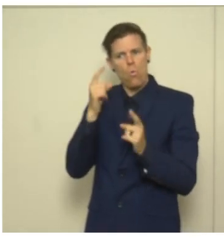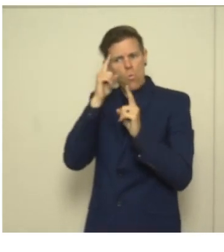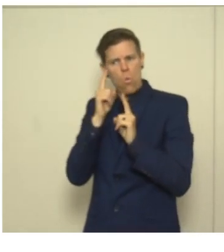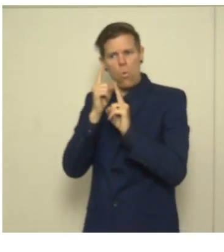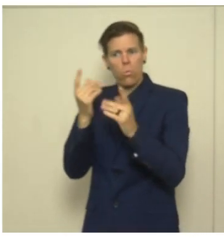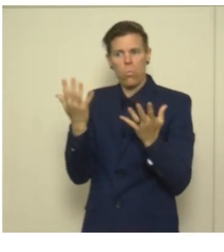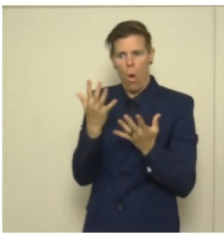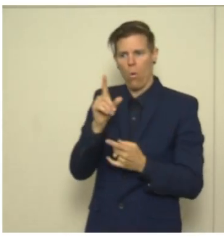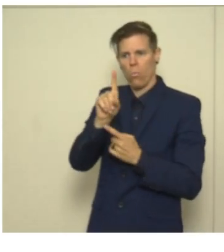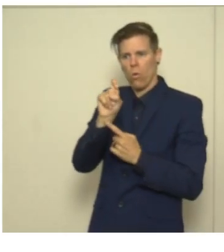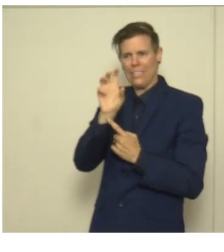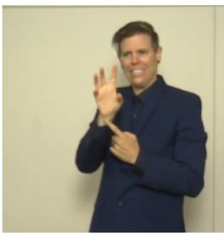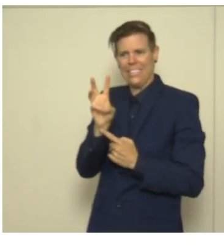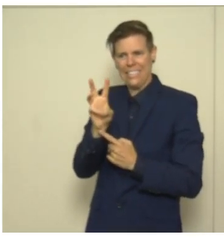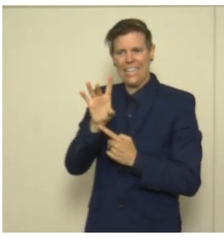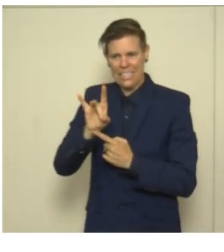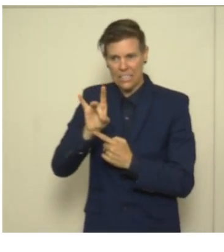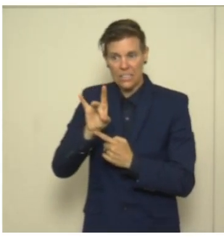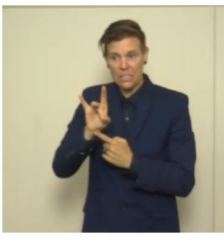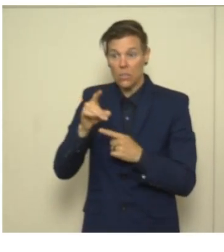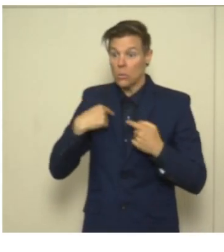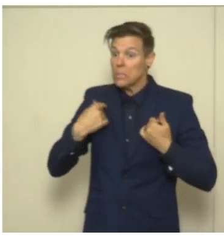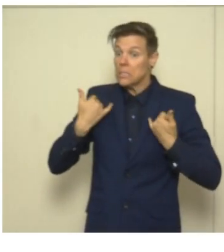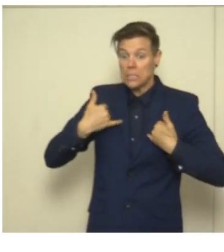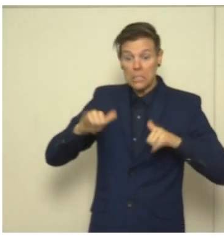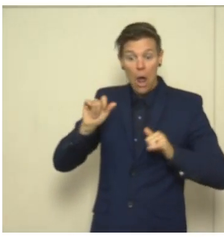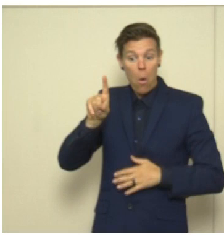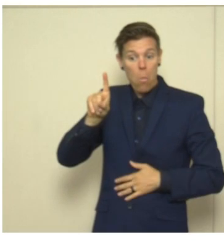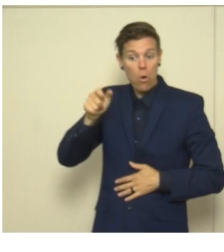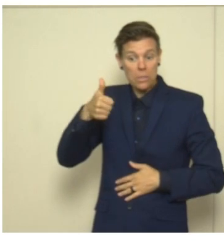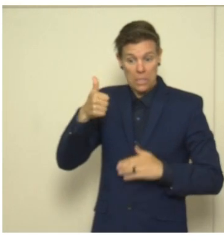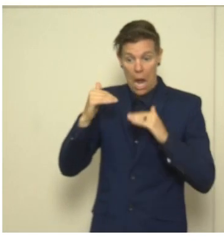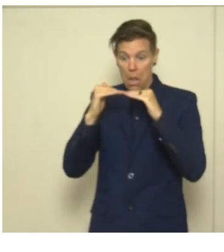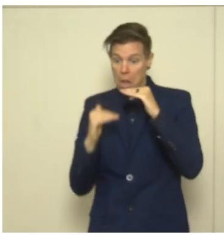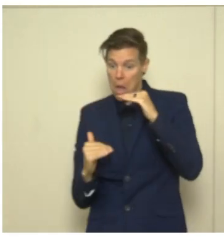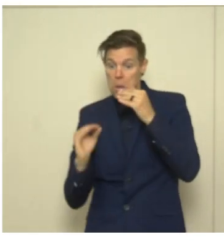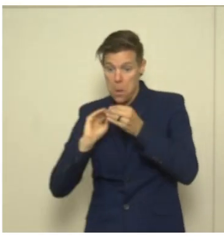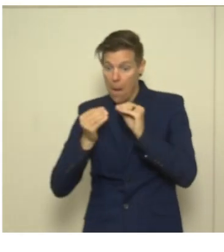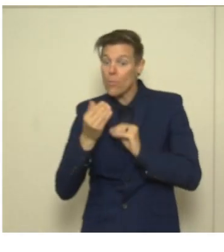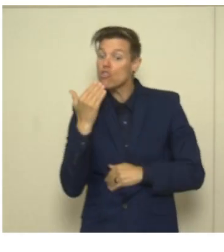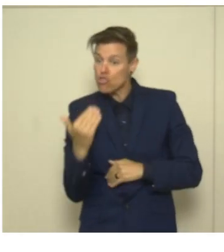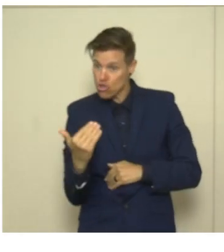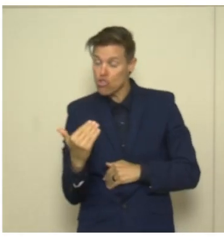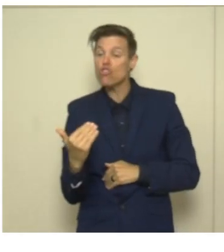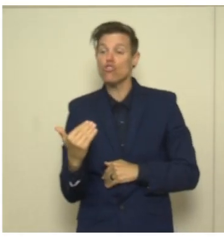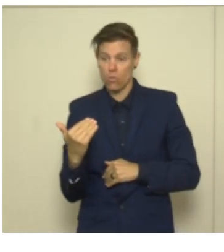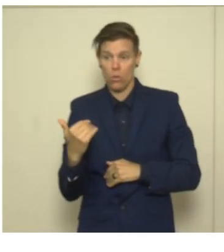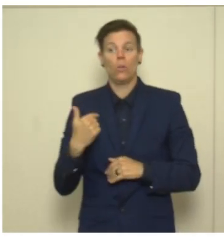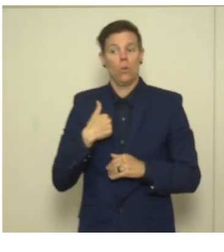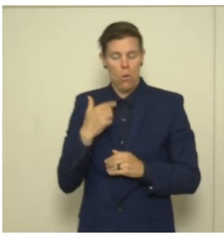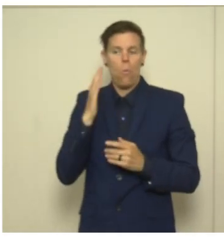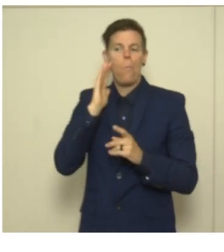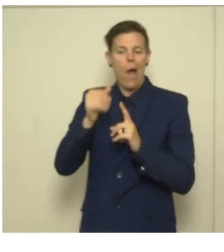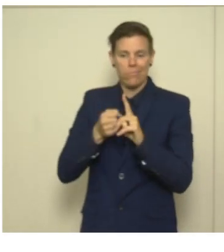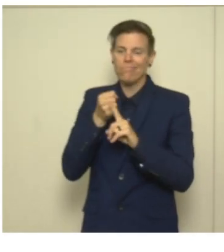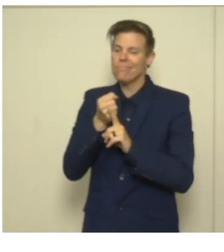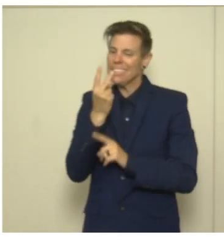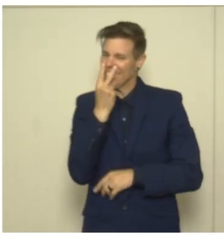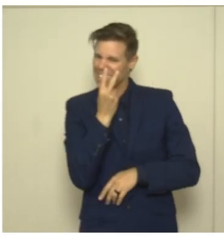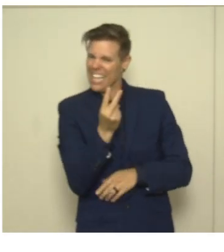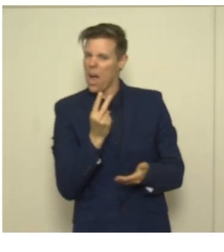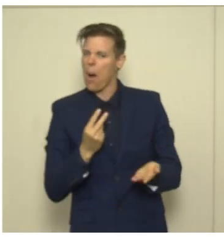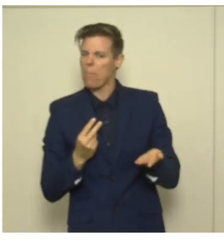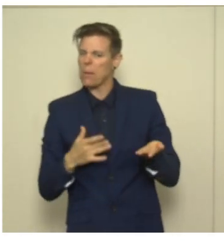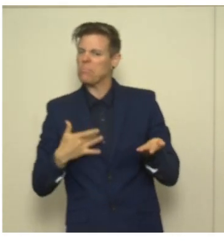at 110, so that's very good news, but that will be impacted if we don't get our rate of infection